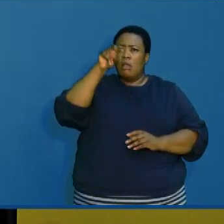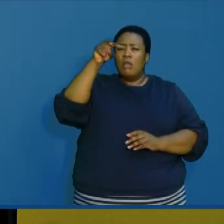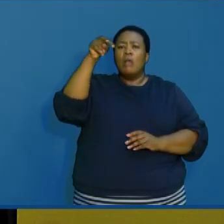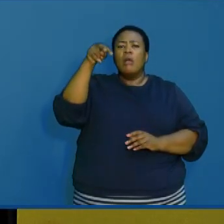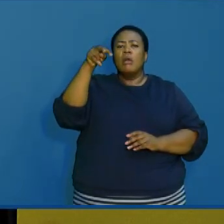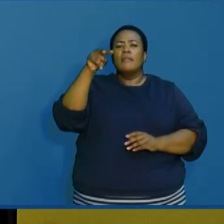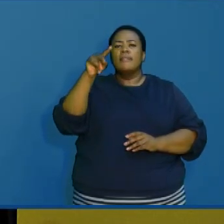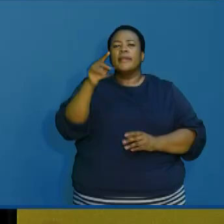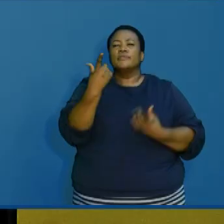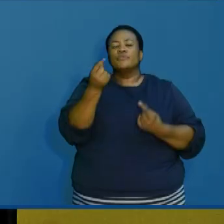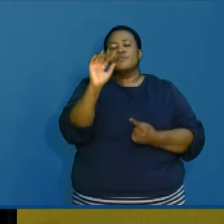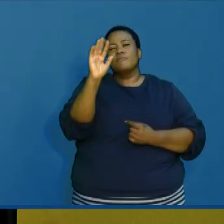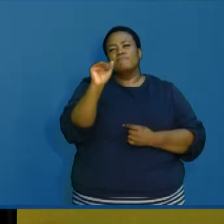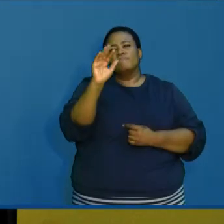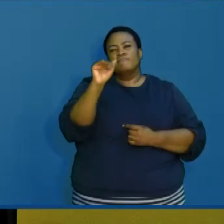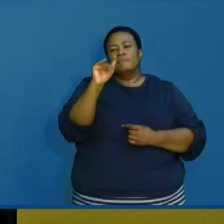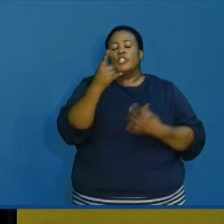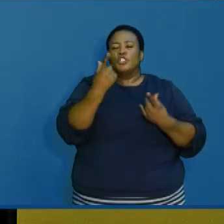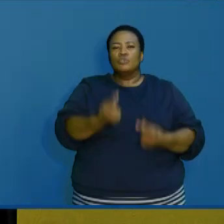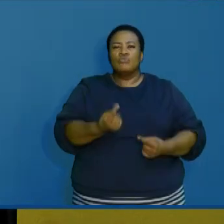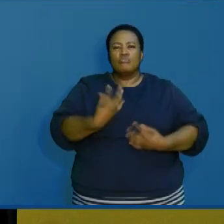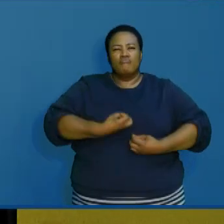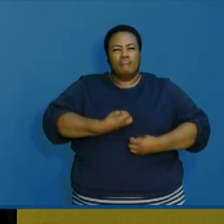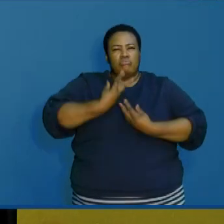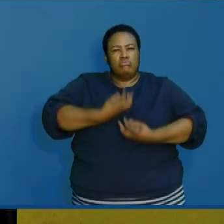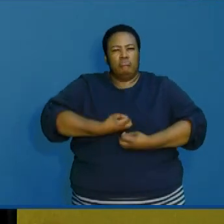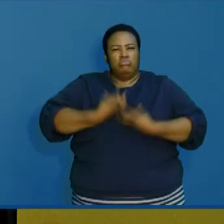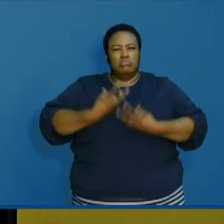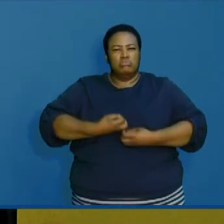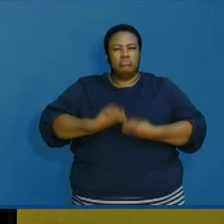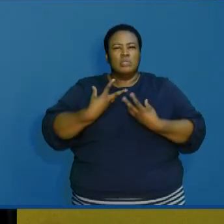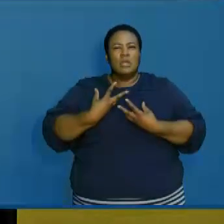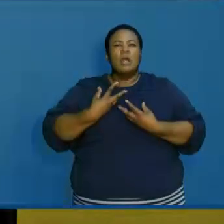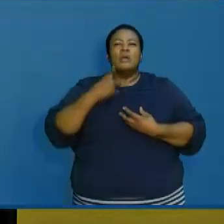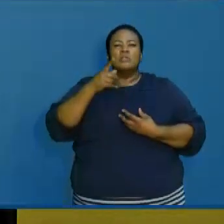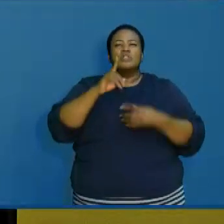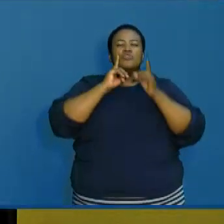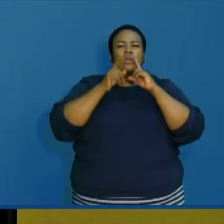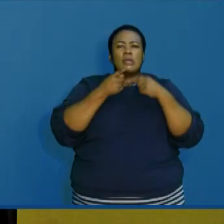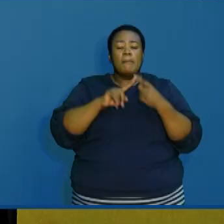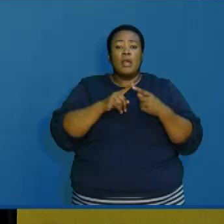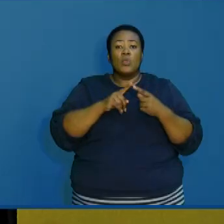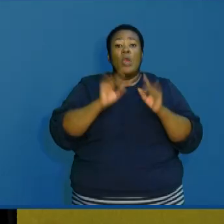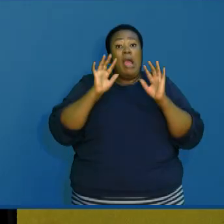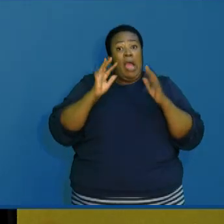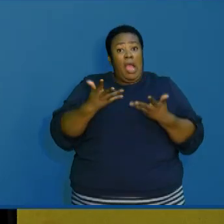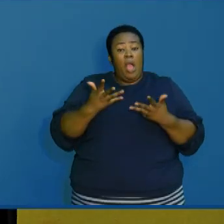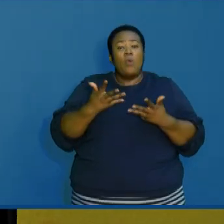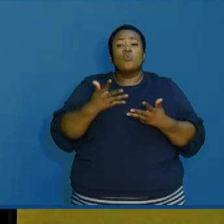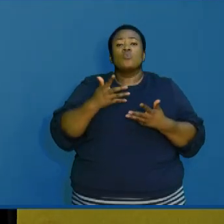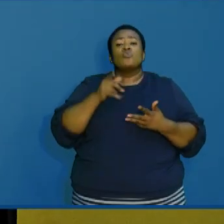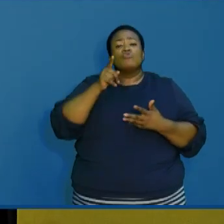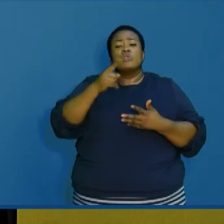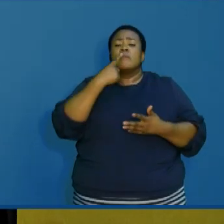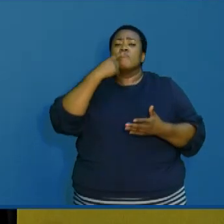and she's doing her last monologue, she speaks about how she promises Mr. M in